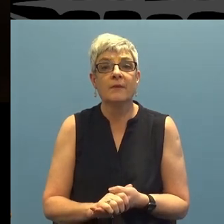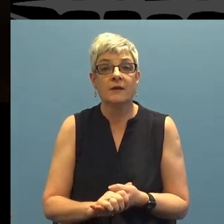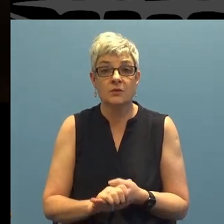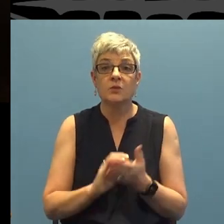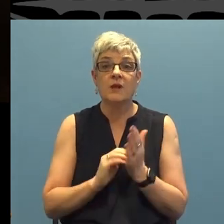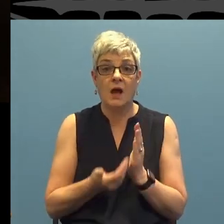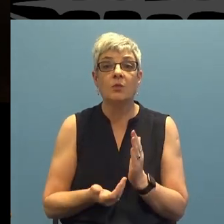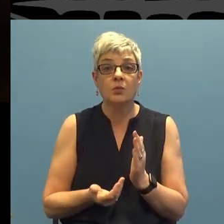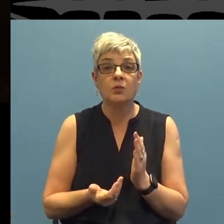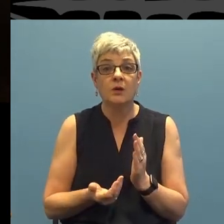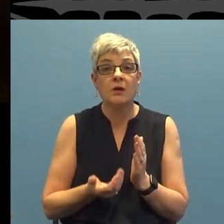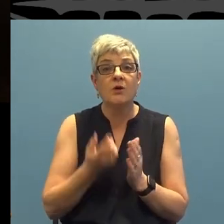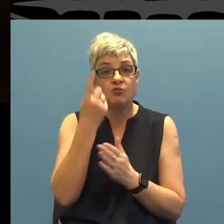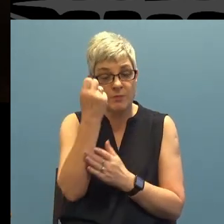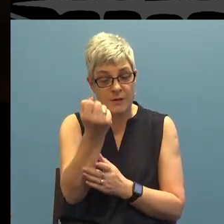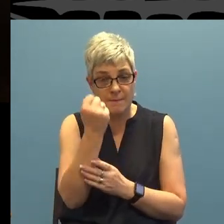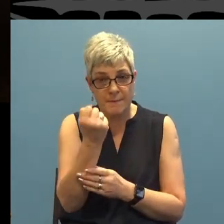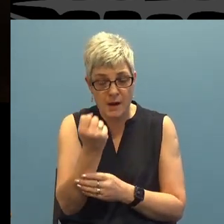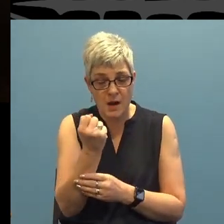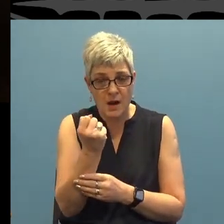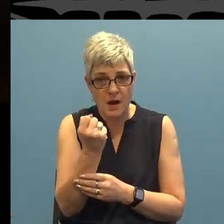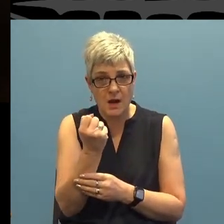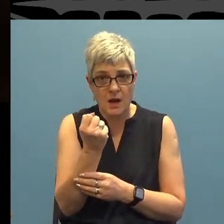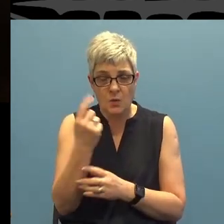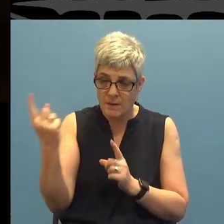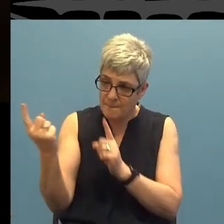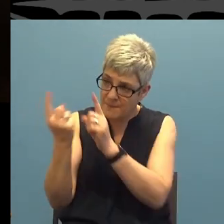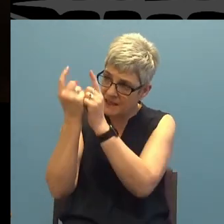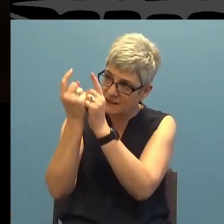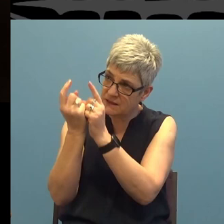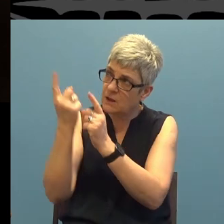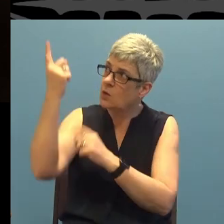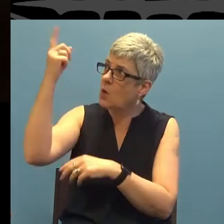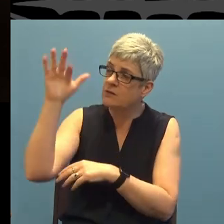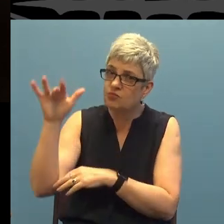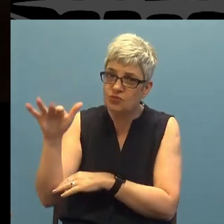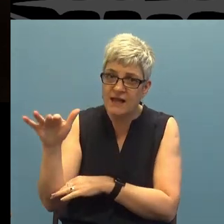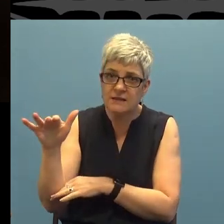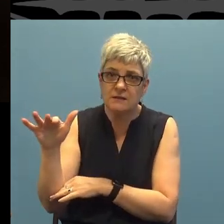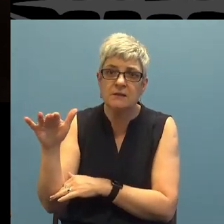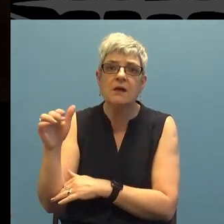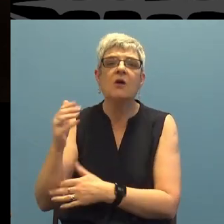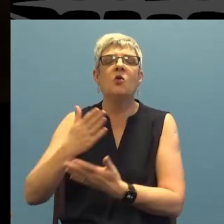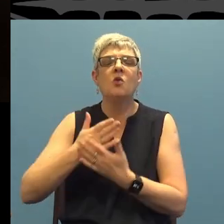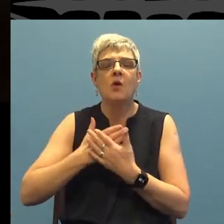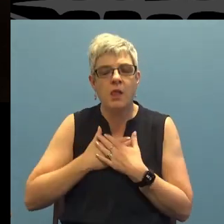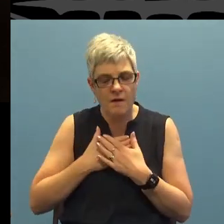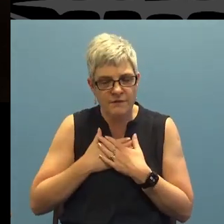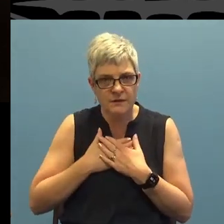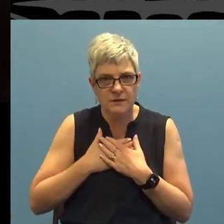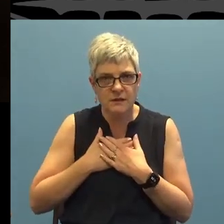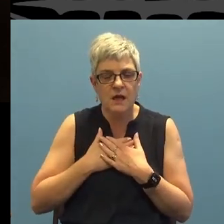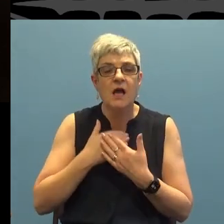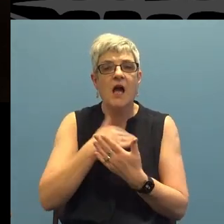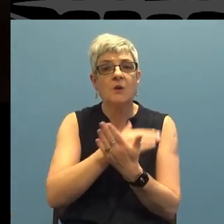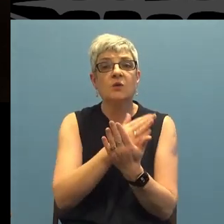So then, remembering that we meet in the presence of a God who loves, we share